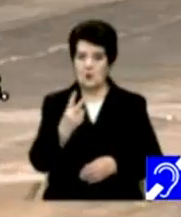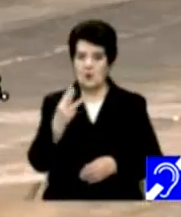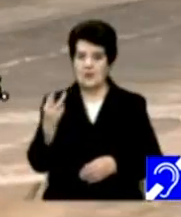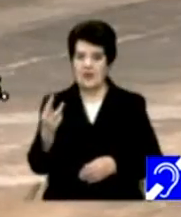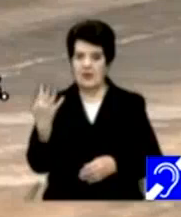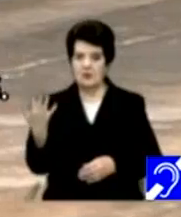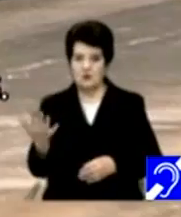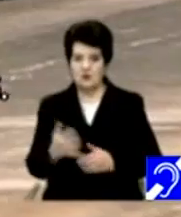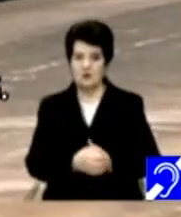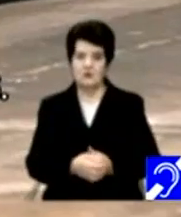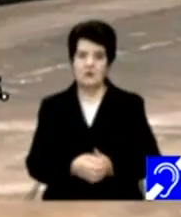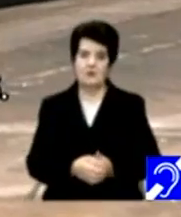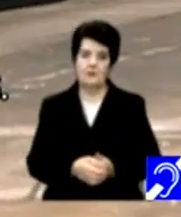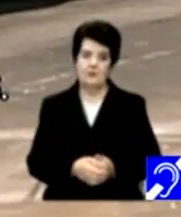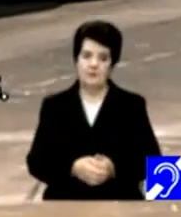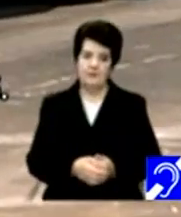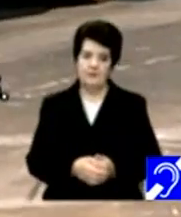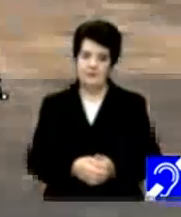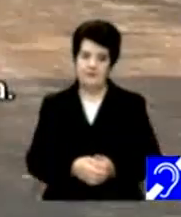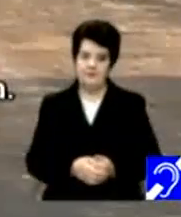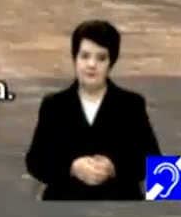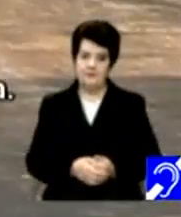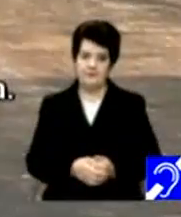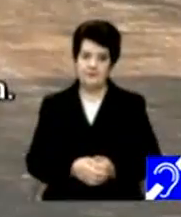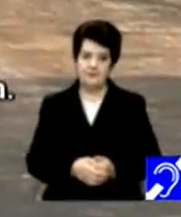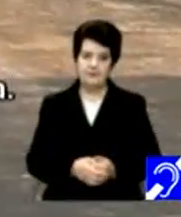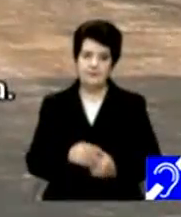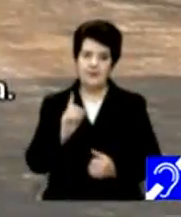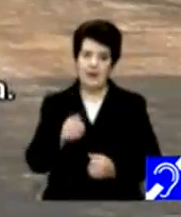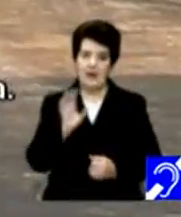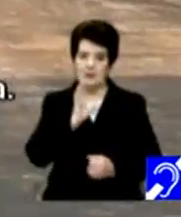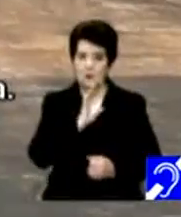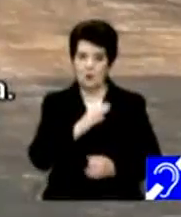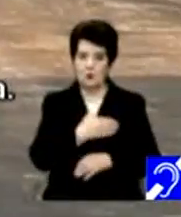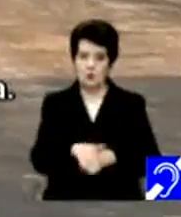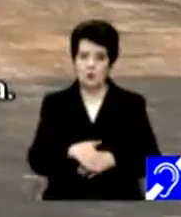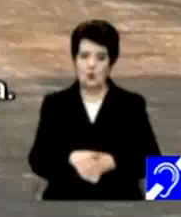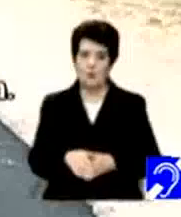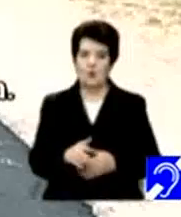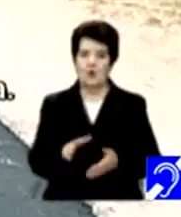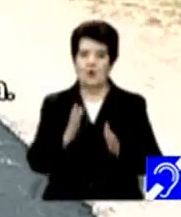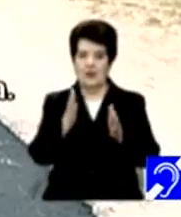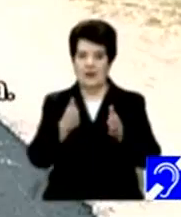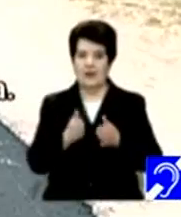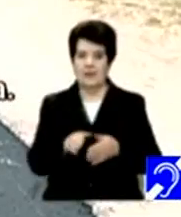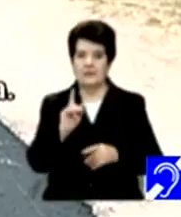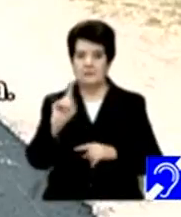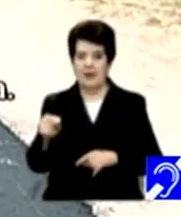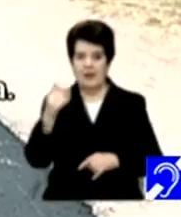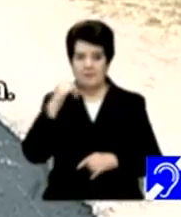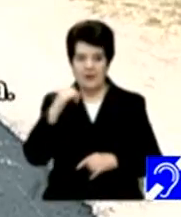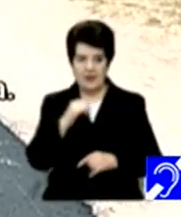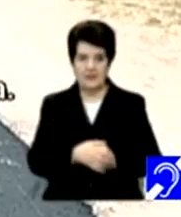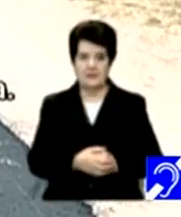On the map, I would say these are the roads that goes towards north, towards Belt, towards